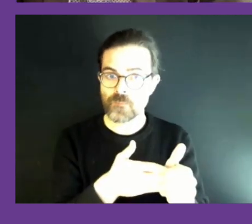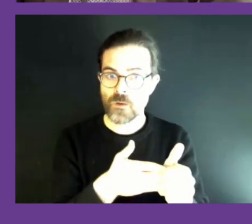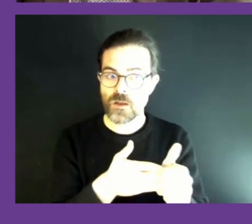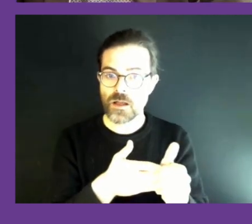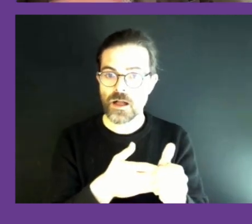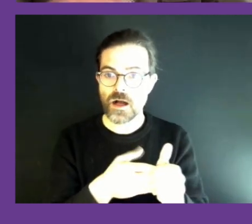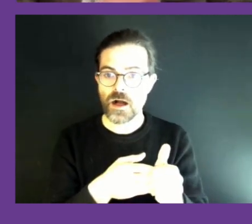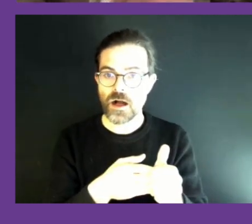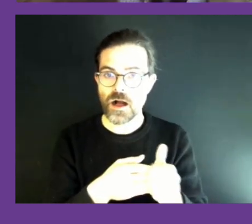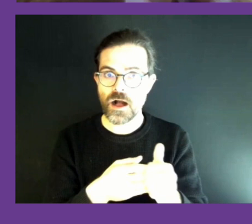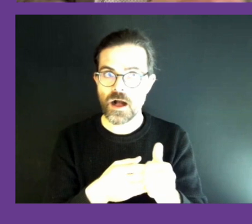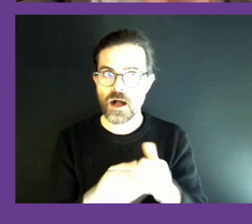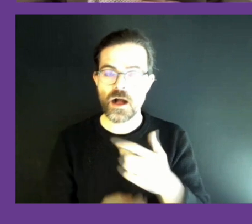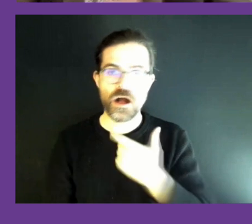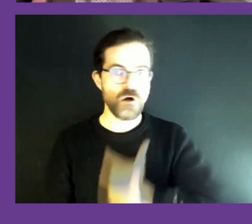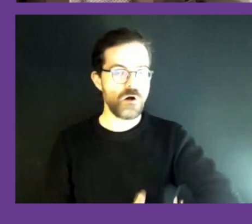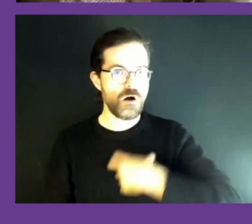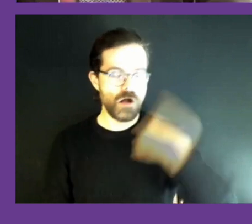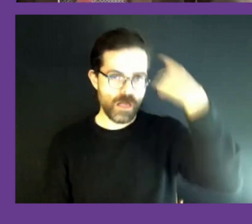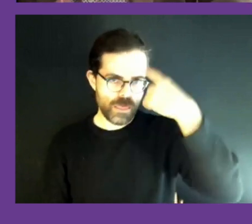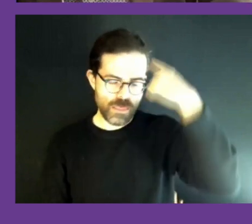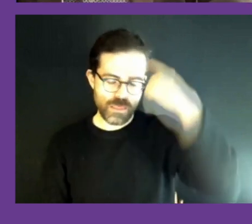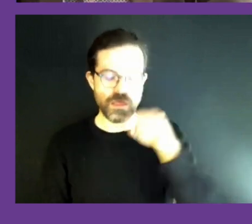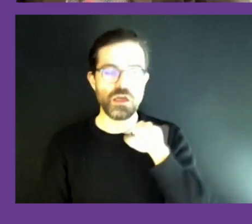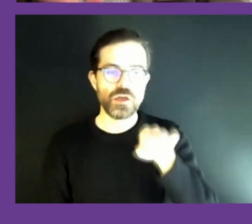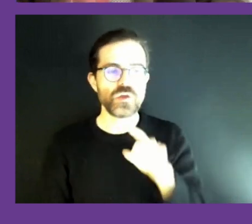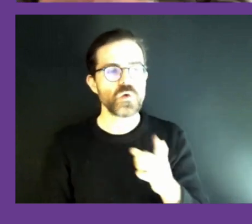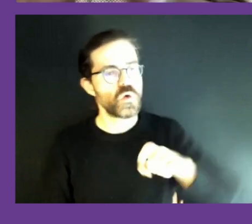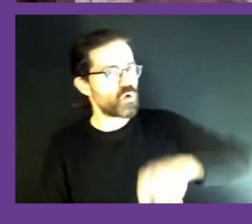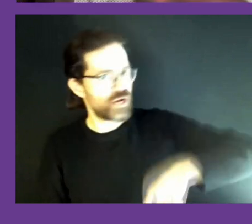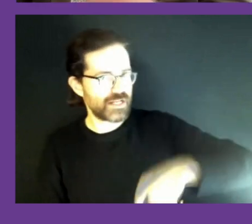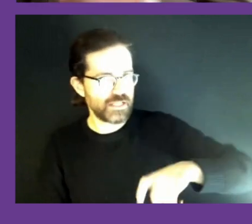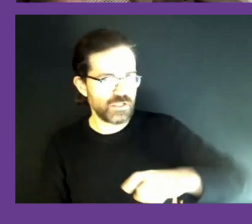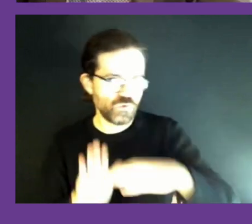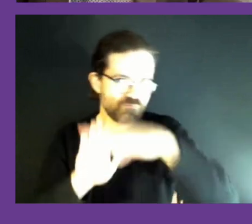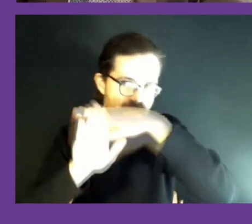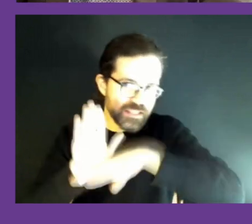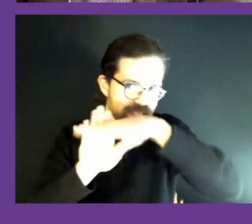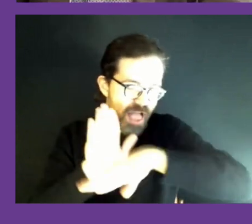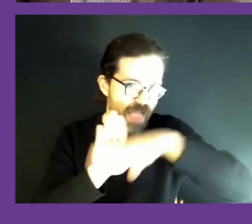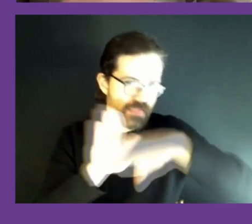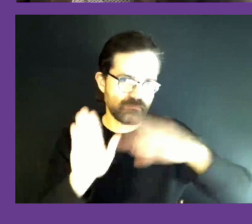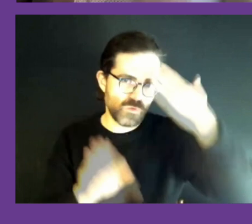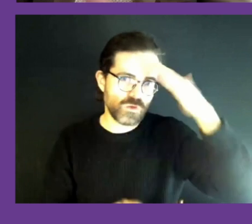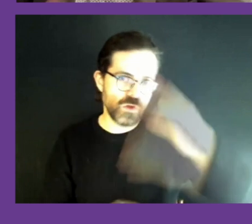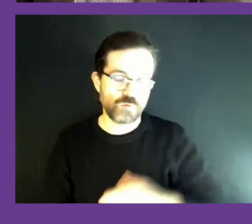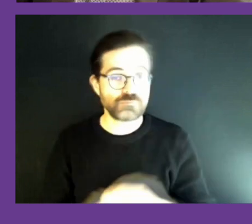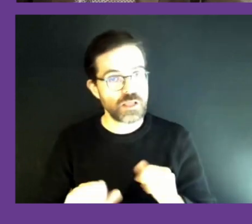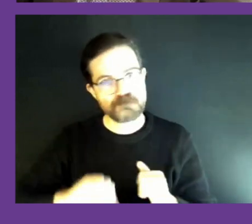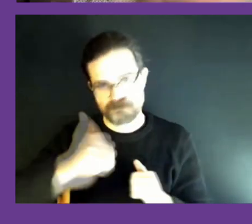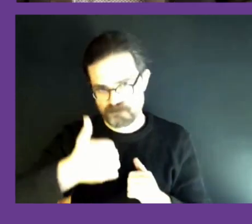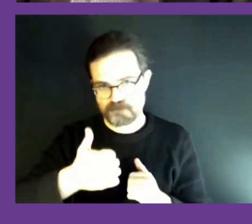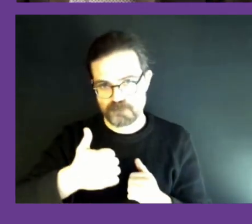standards, if not engage in the standardization process. So that will be the first reason. If you want